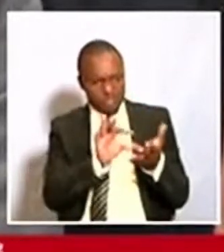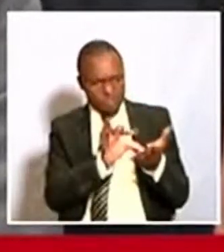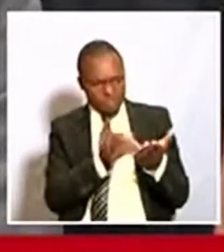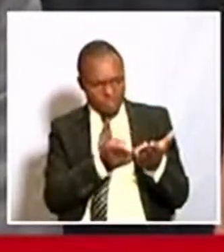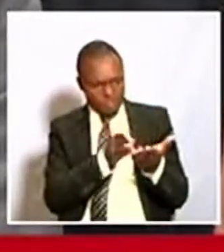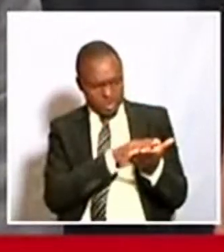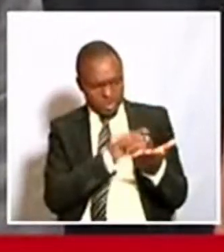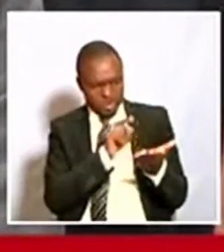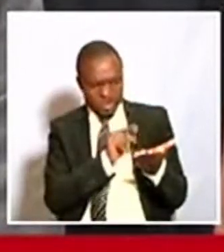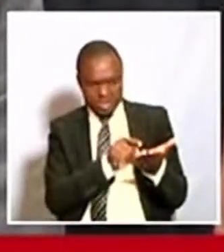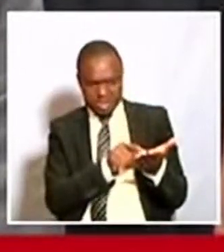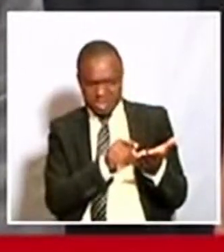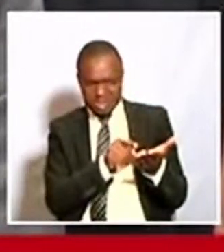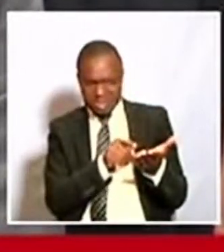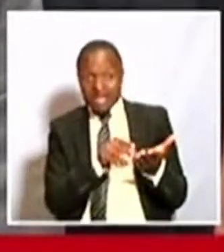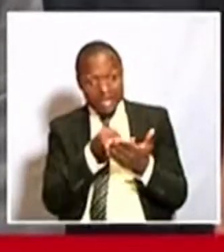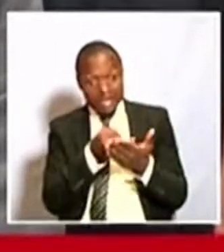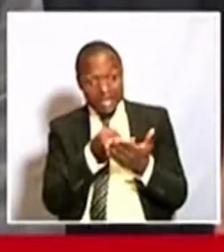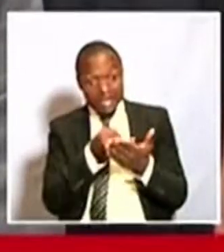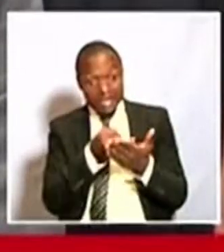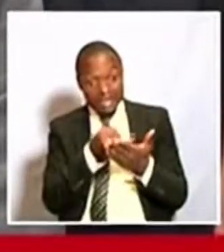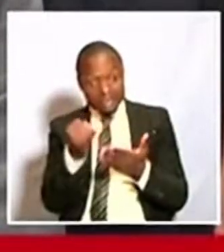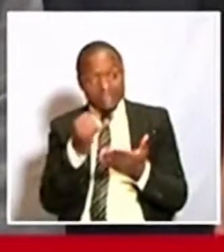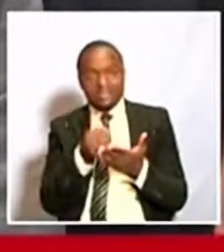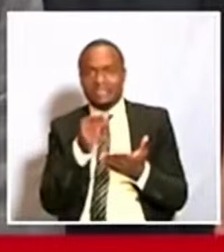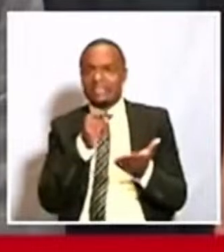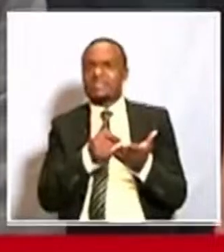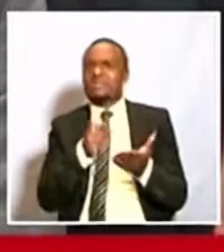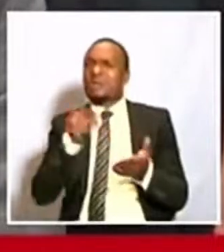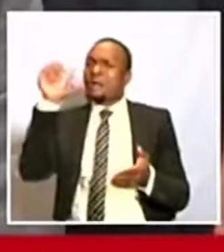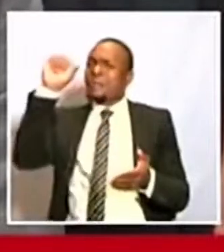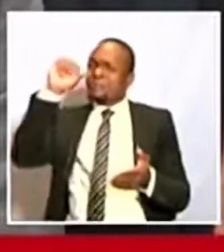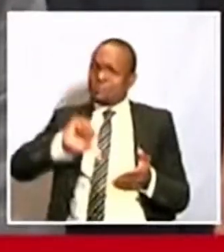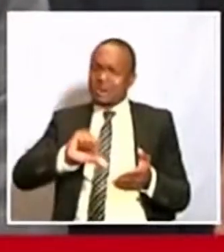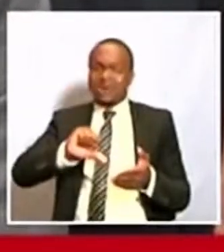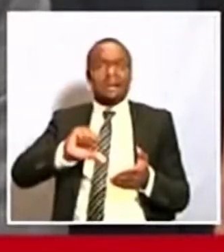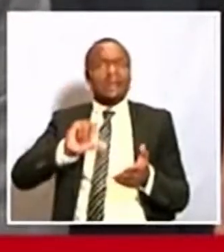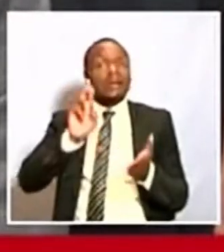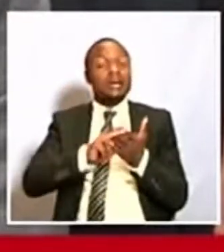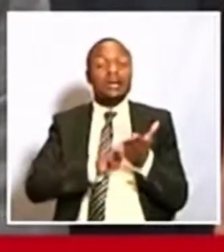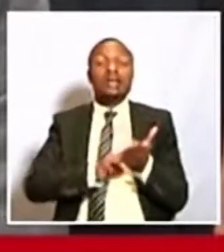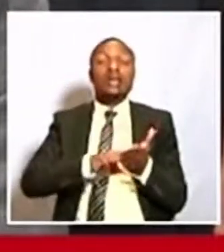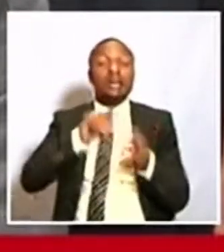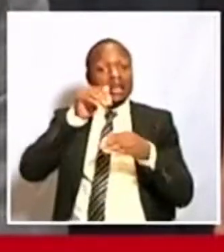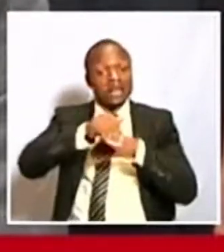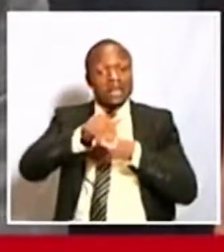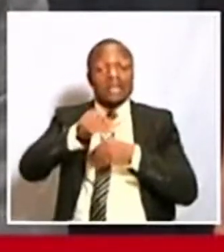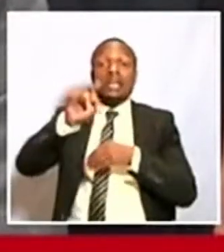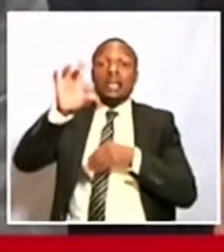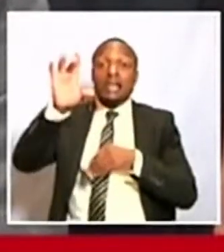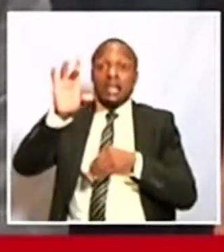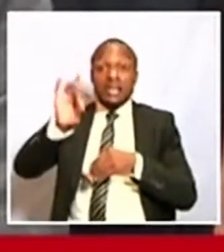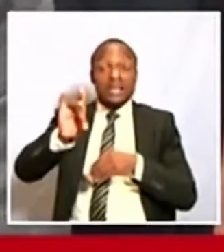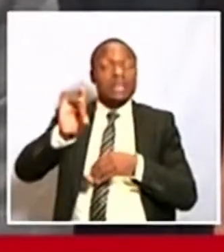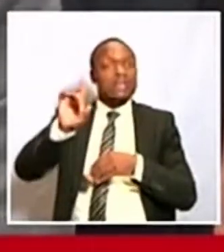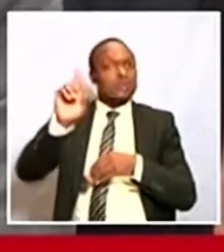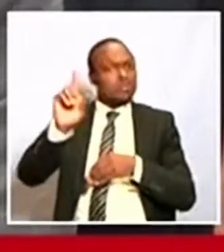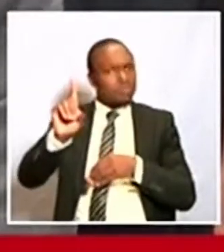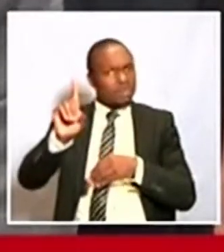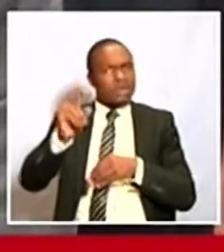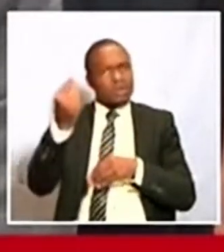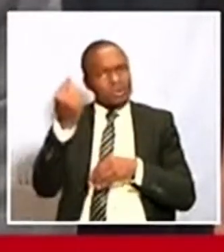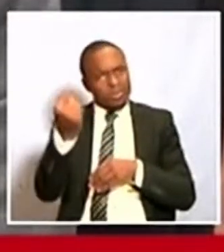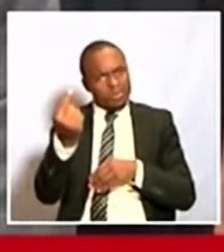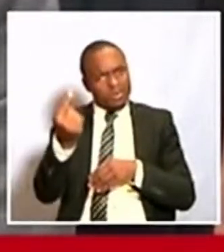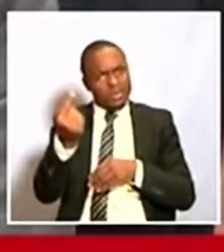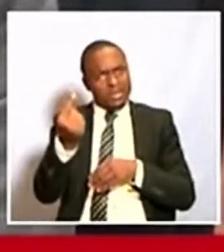think we are on record here. This is a bad report. Unregistered 81 unregistered clubs, and one of them